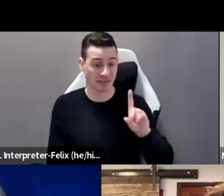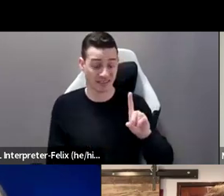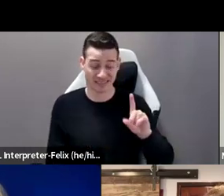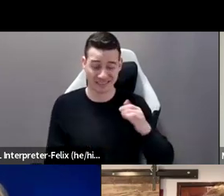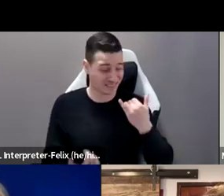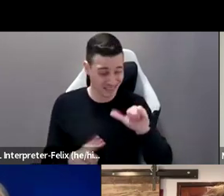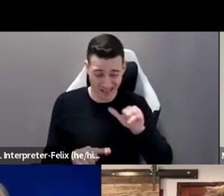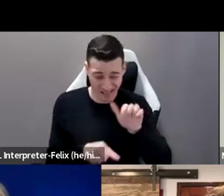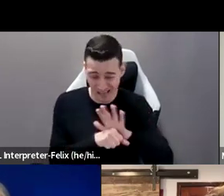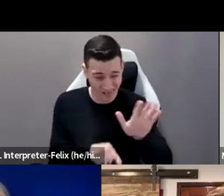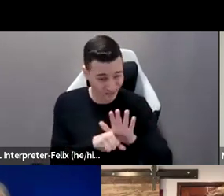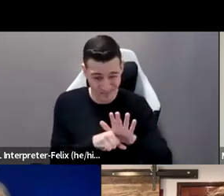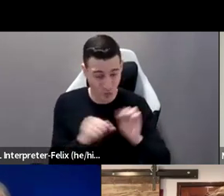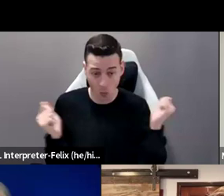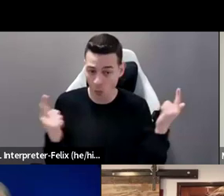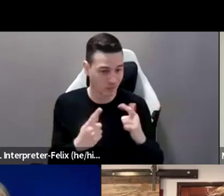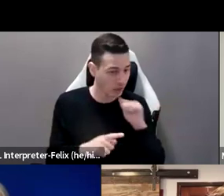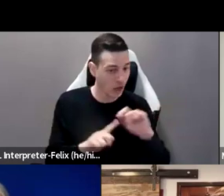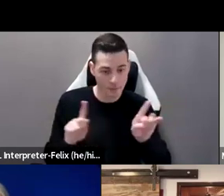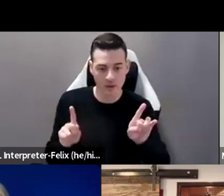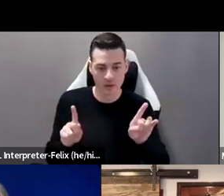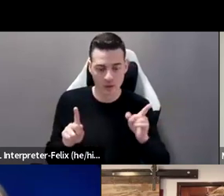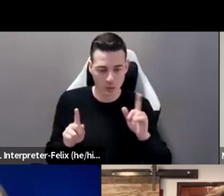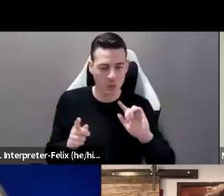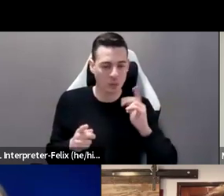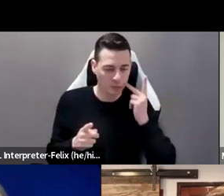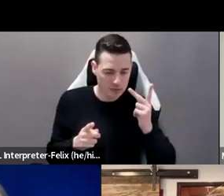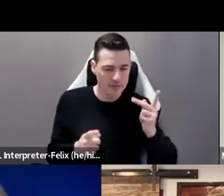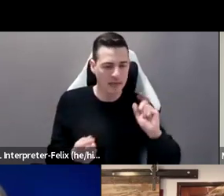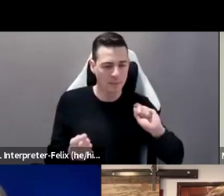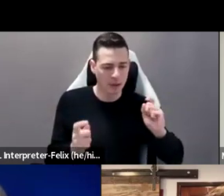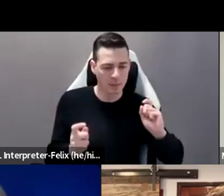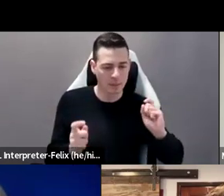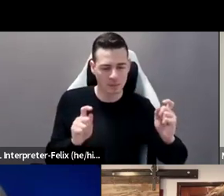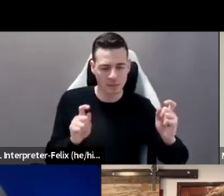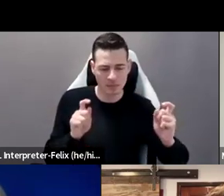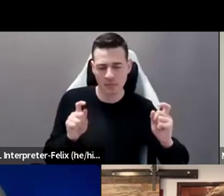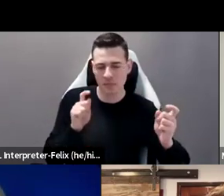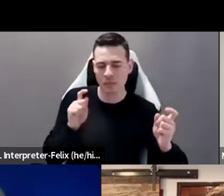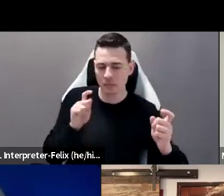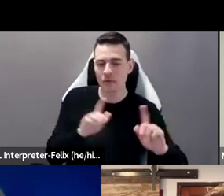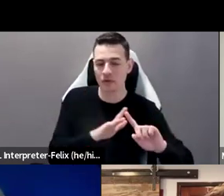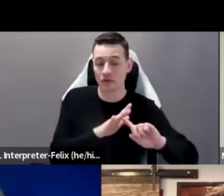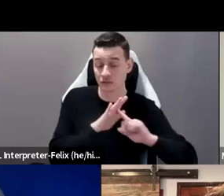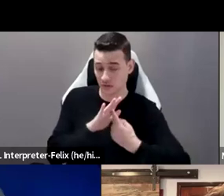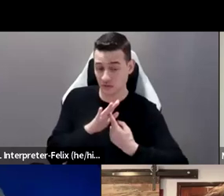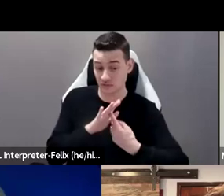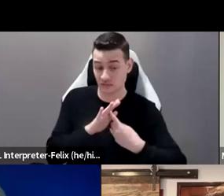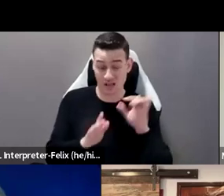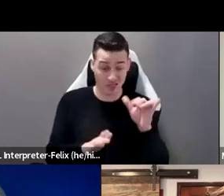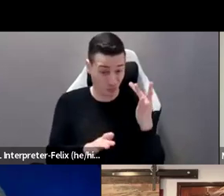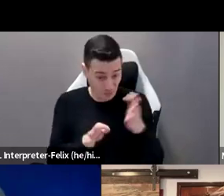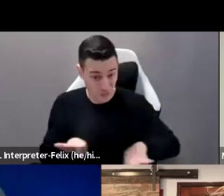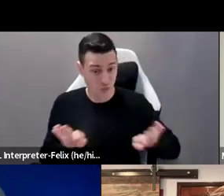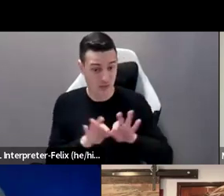not uniform, and it really is variable. But that's also speaking to why it's